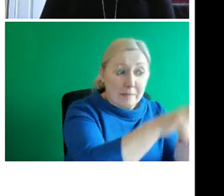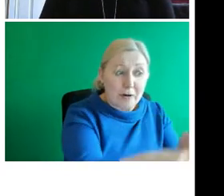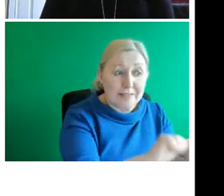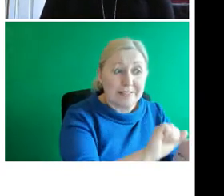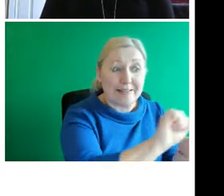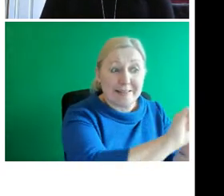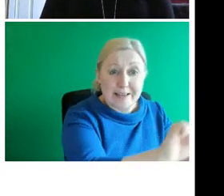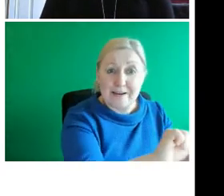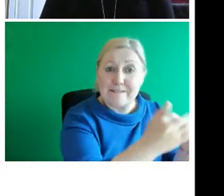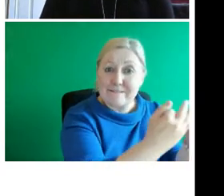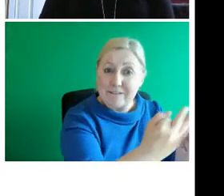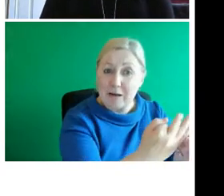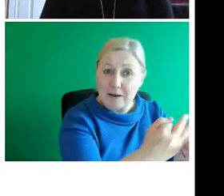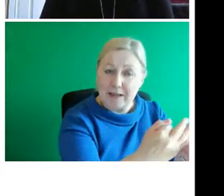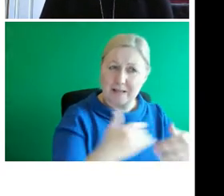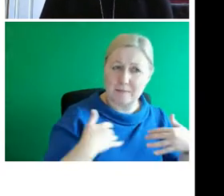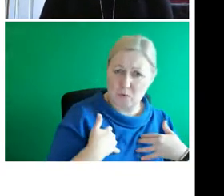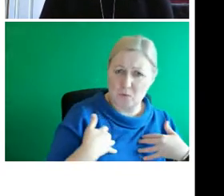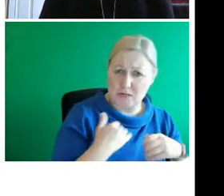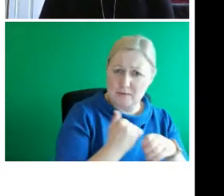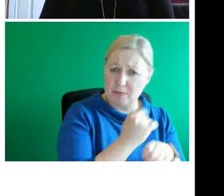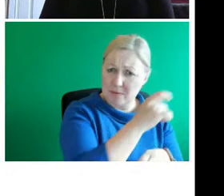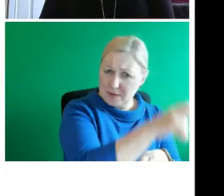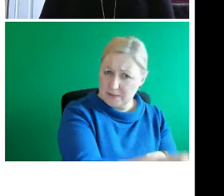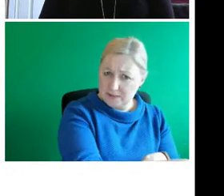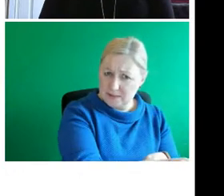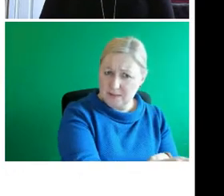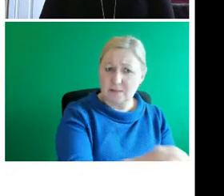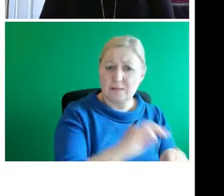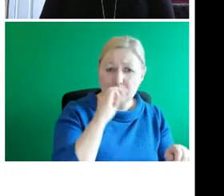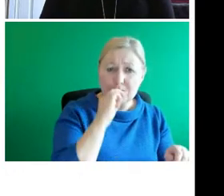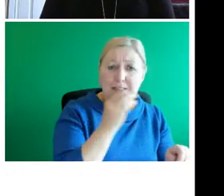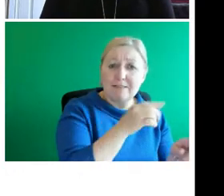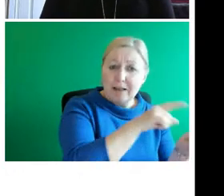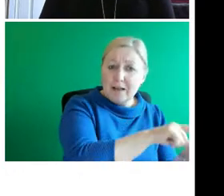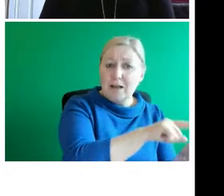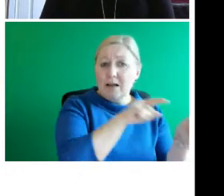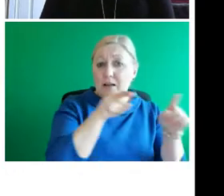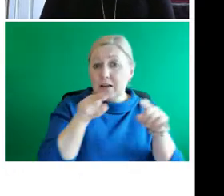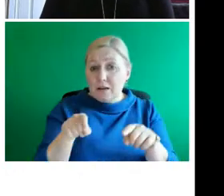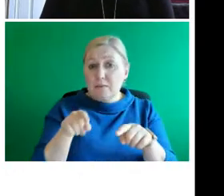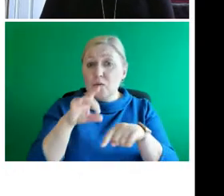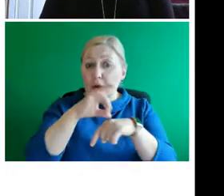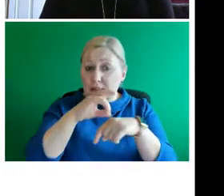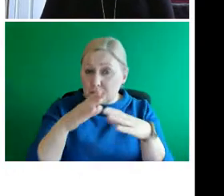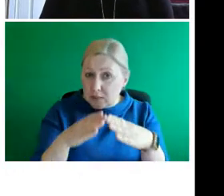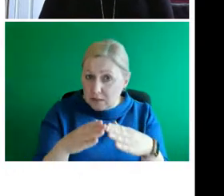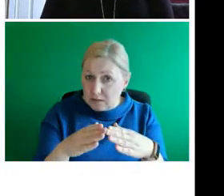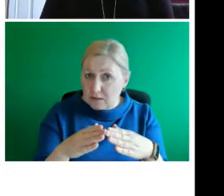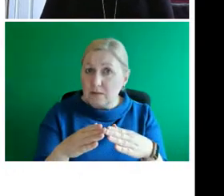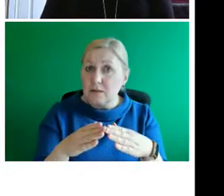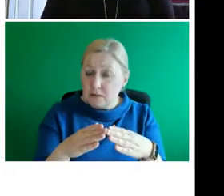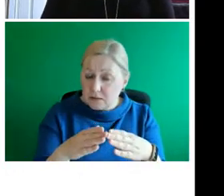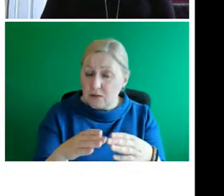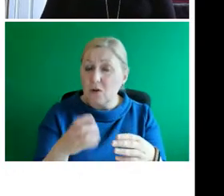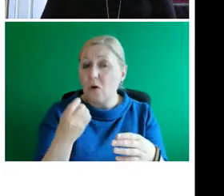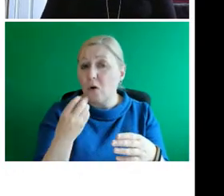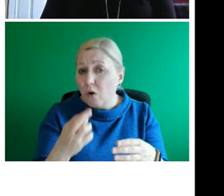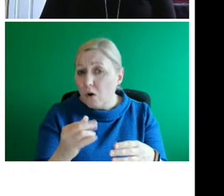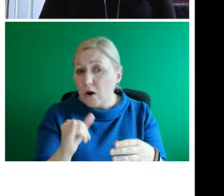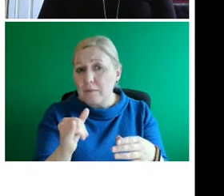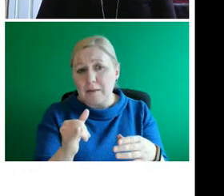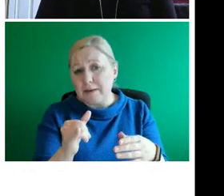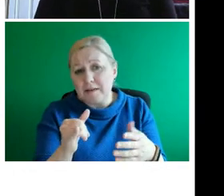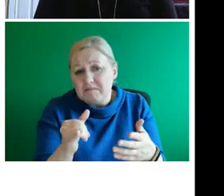of the discharge plan from an acute hospital, or these would be people who might be followed up on the caseload. So if we saw somebody as a